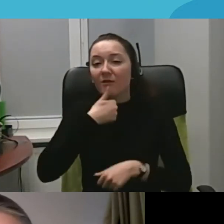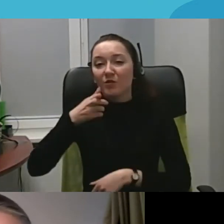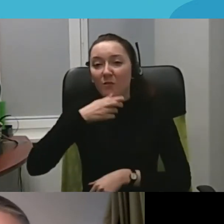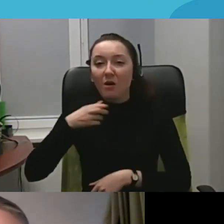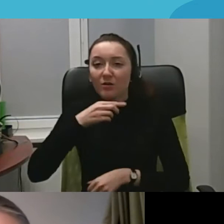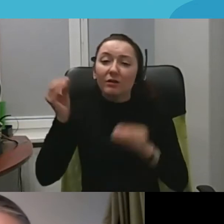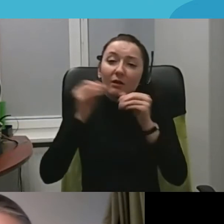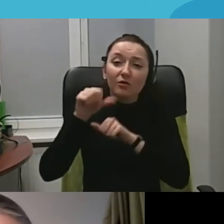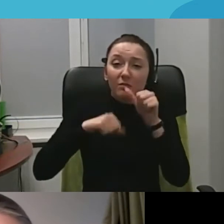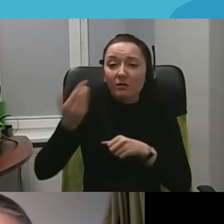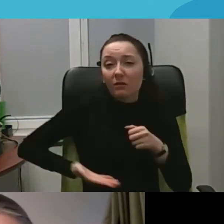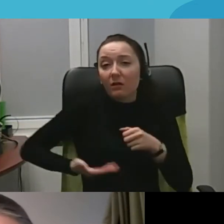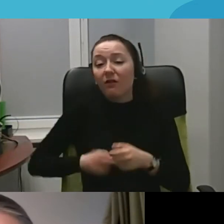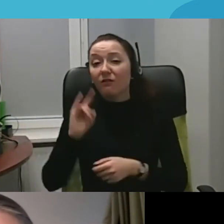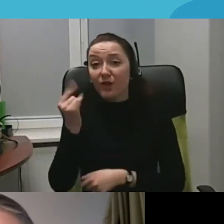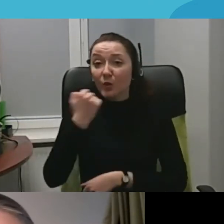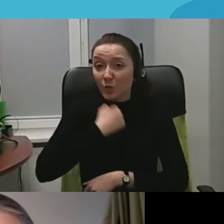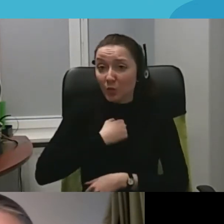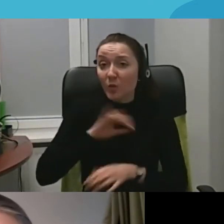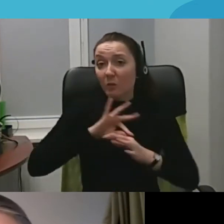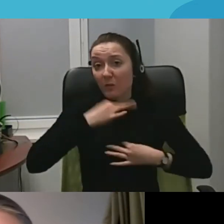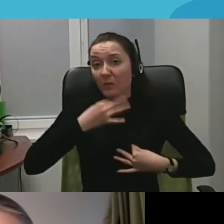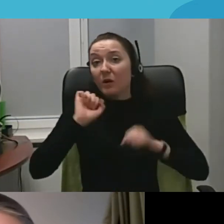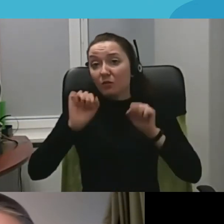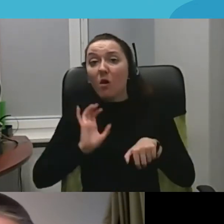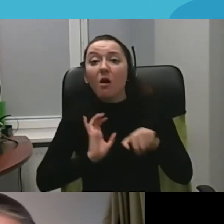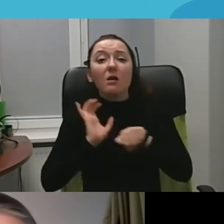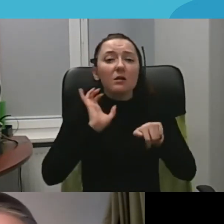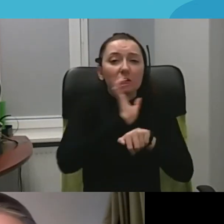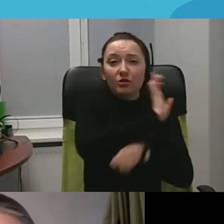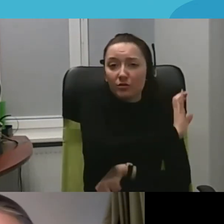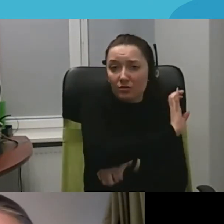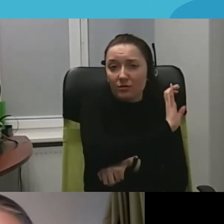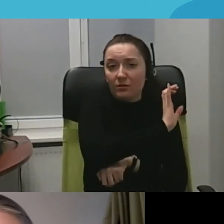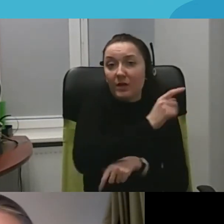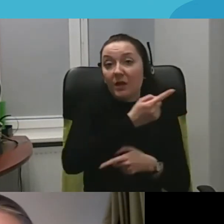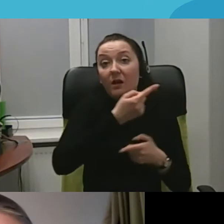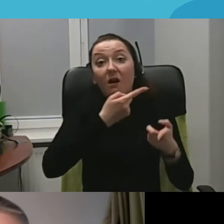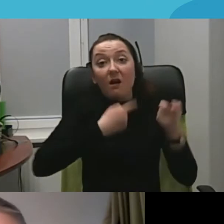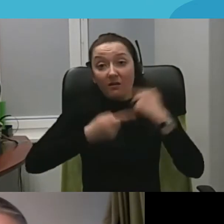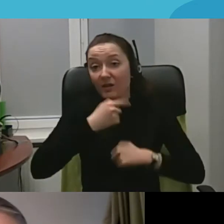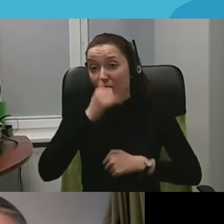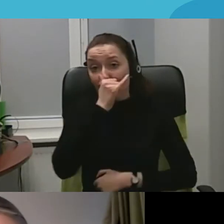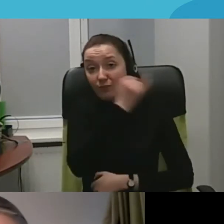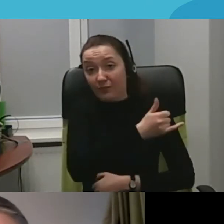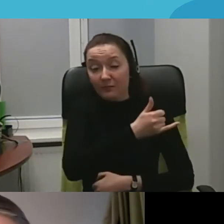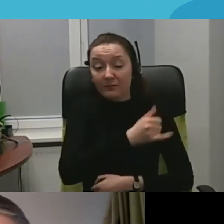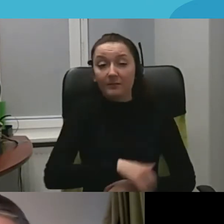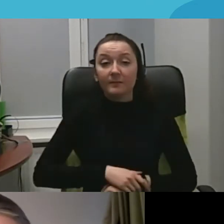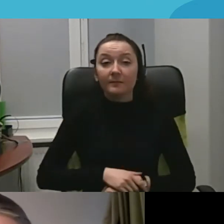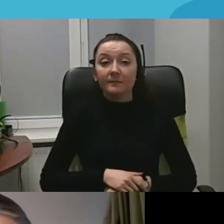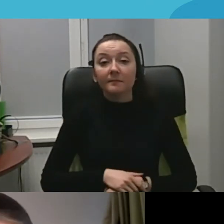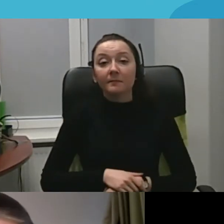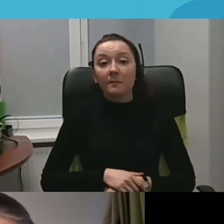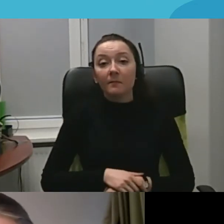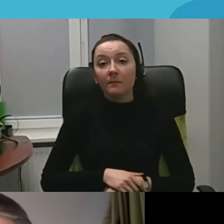were threatened to leave the country and not being able to come back for several years. And in that case, apparently it